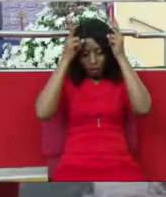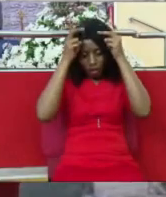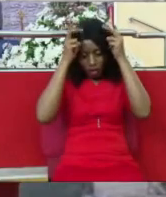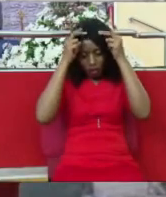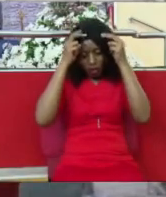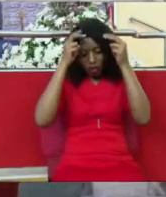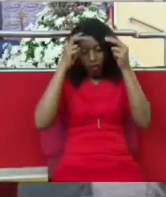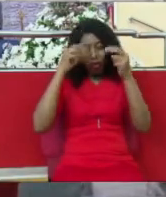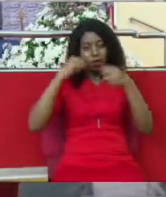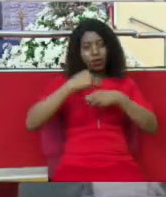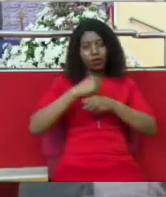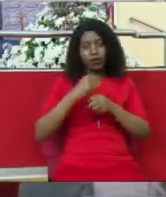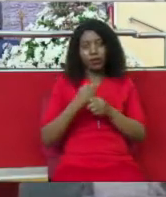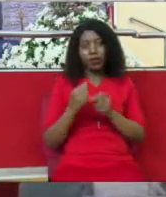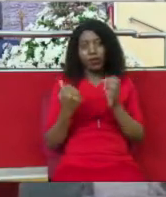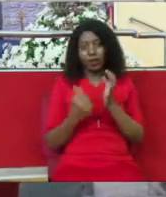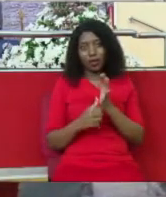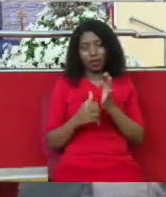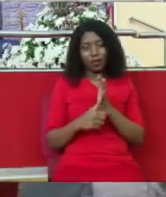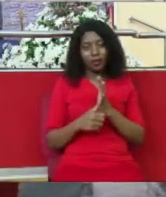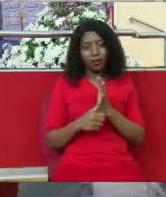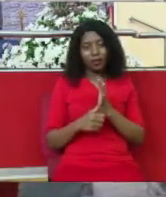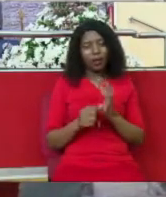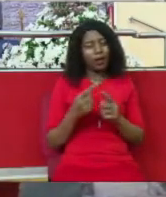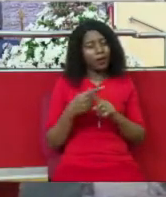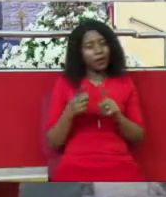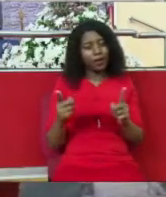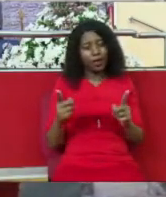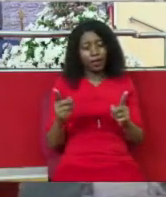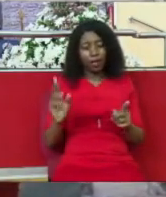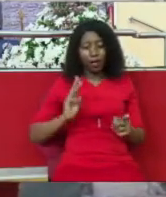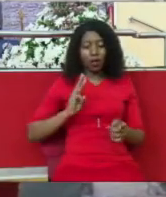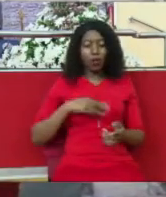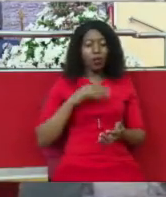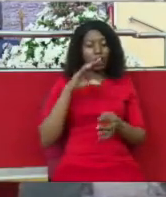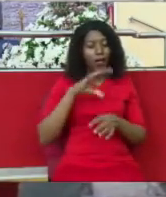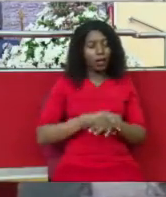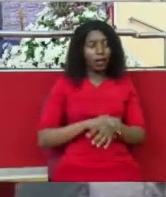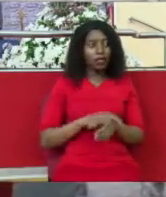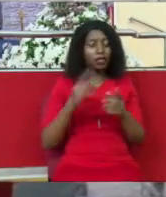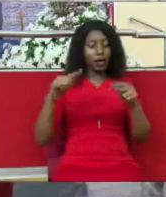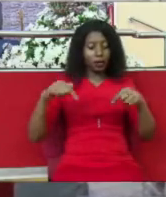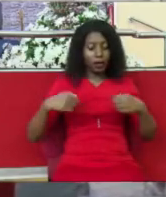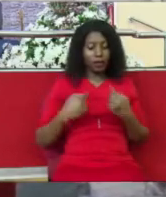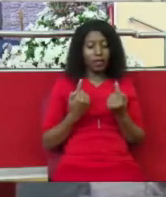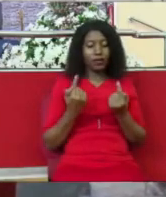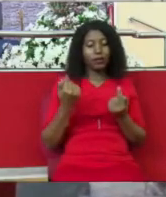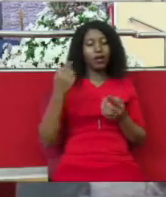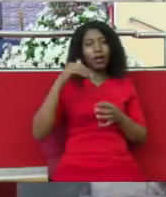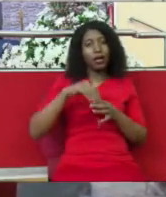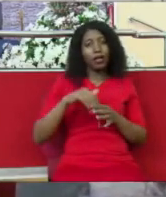But we find ourselves in the center really because of our disobedience.